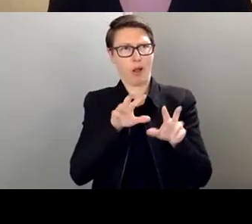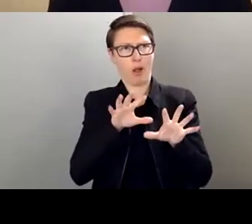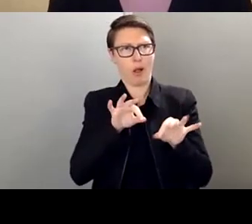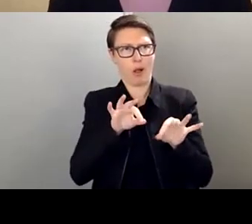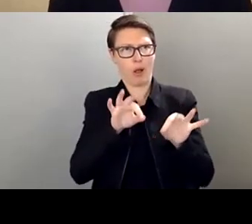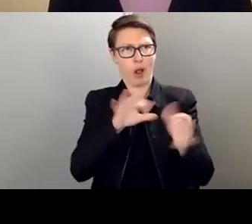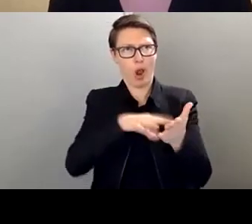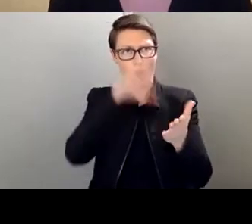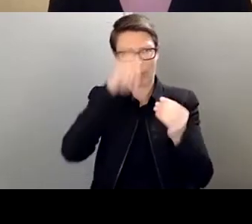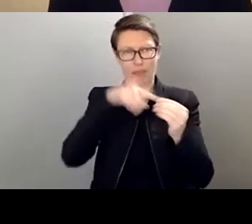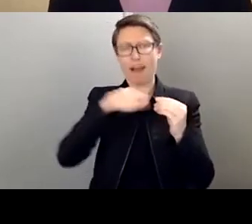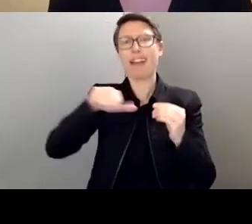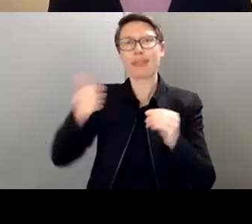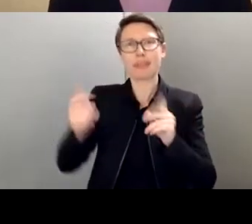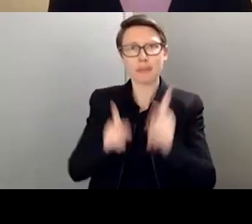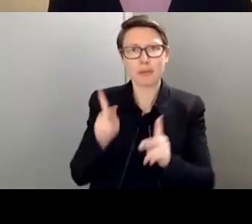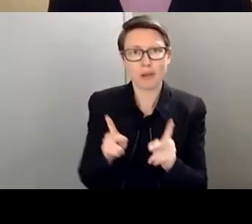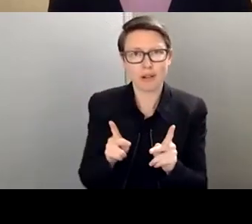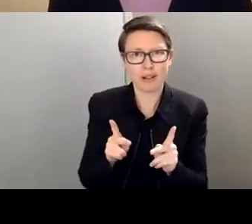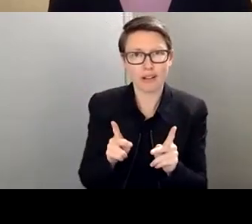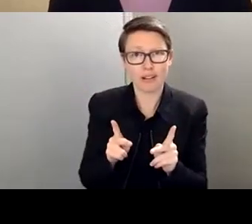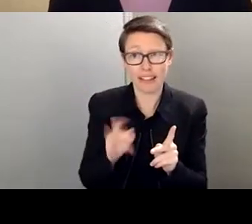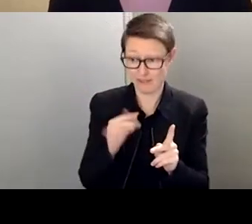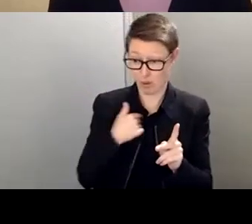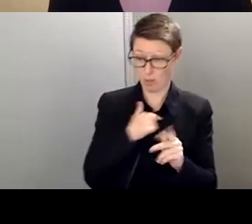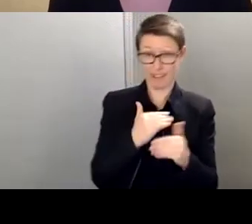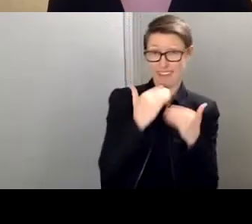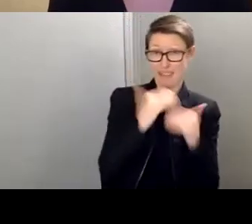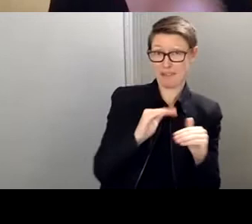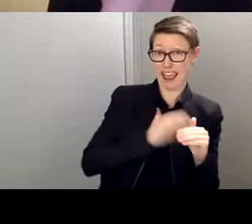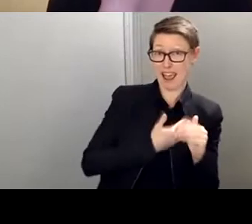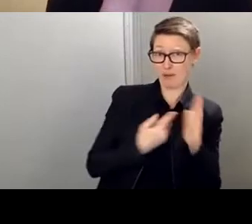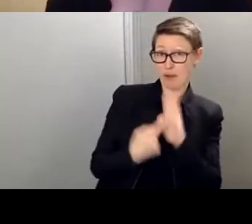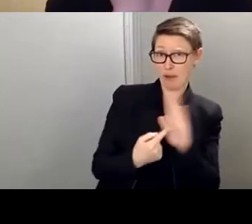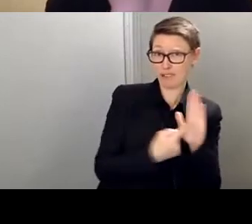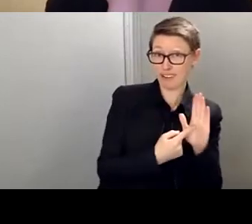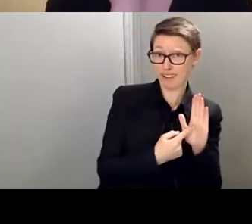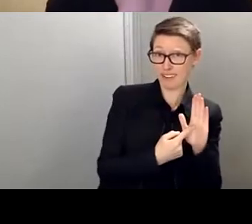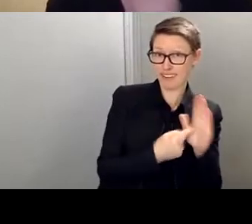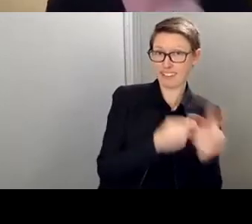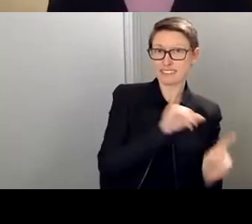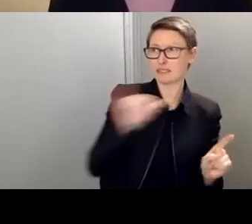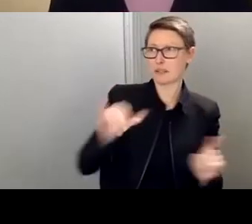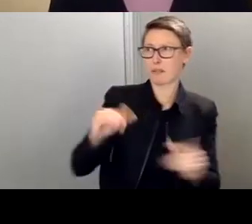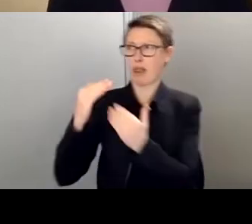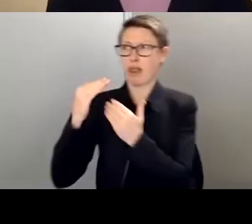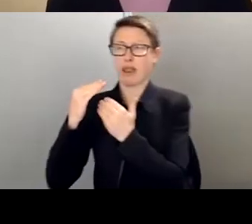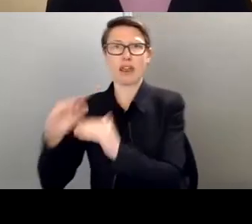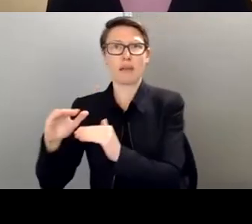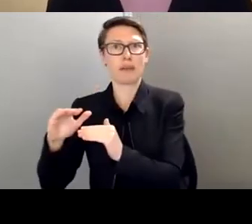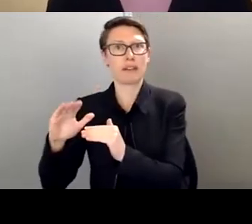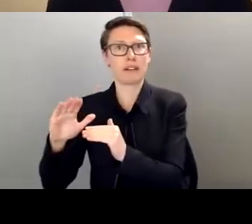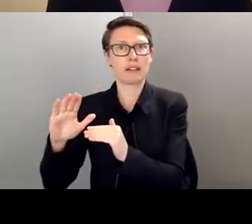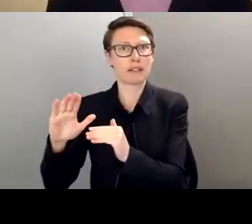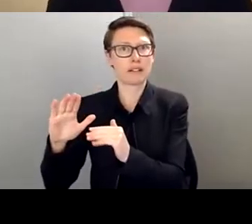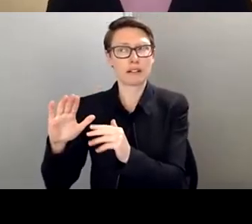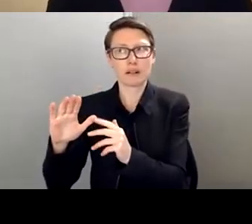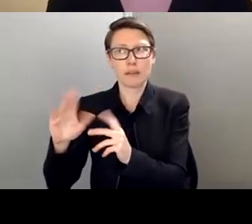limit ourselves, we limit everything that we all have the potential to do, explore, and